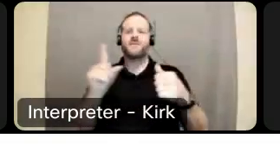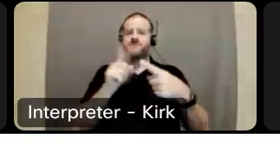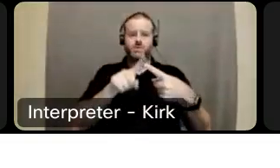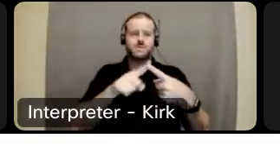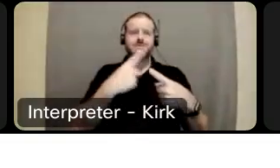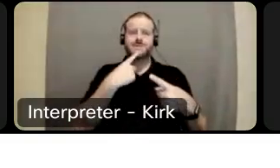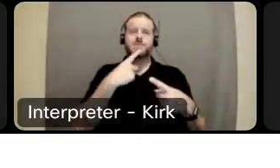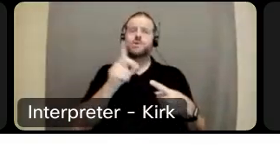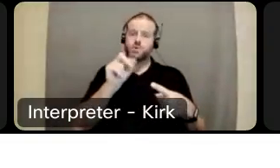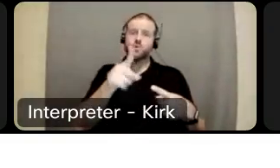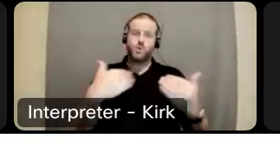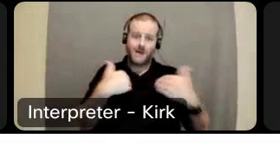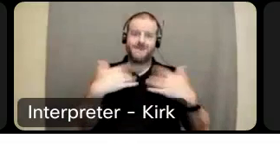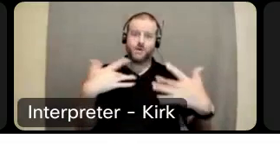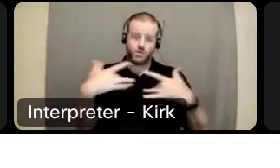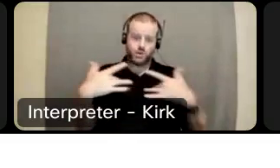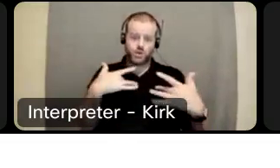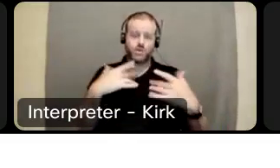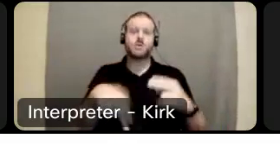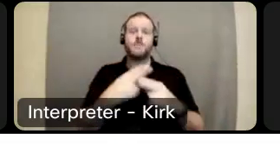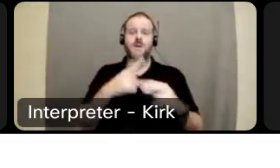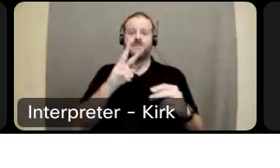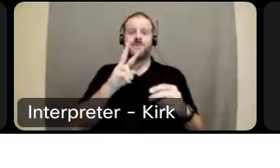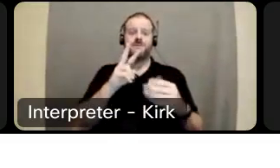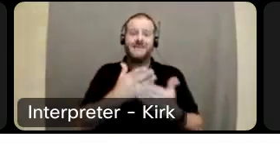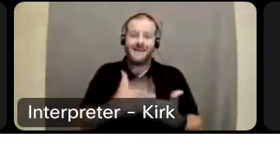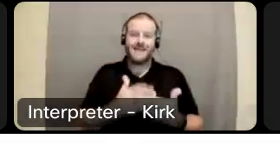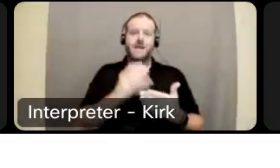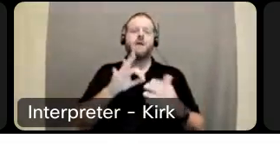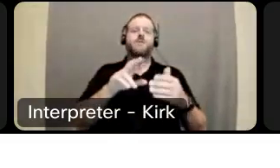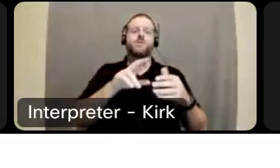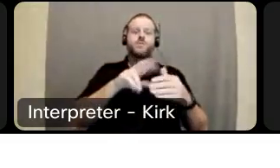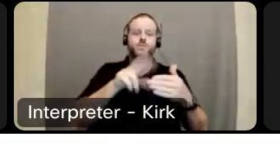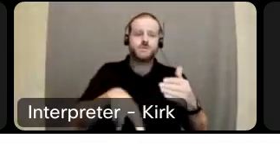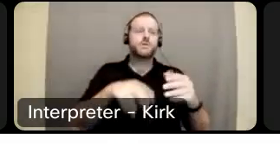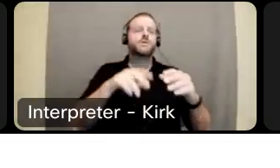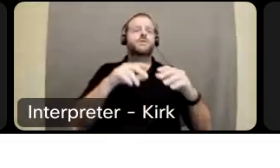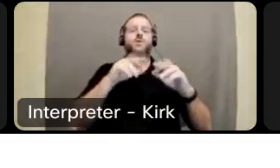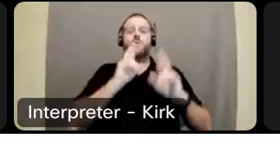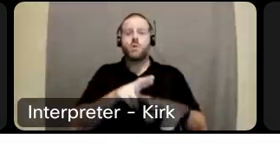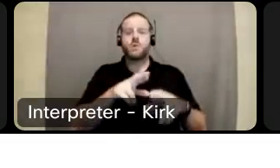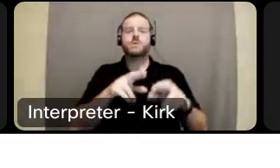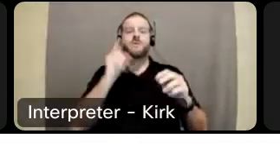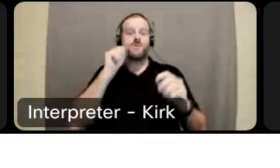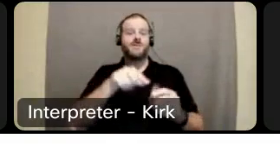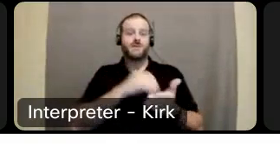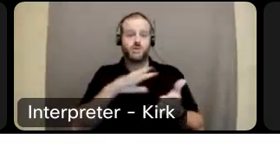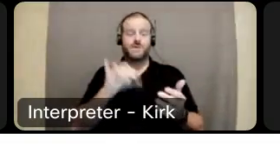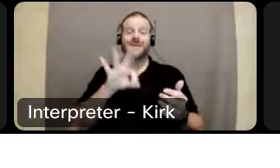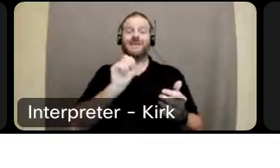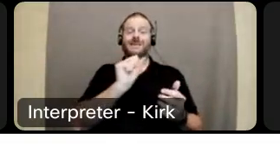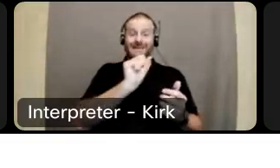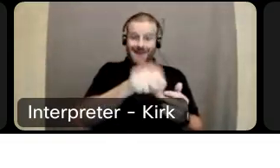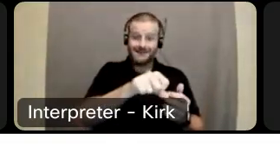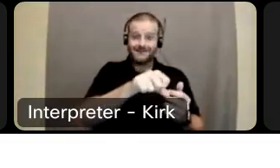have concerns regarding the validity of any of the assessments or results reported for this student? So this, if you do, then you